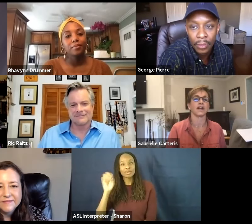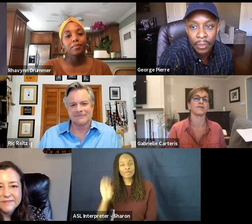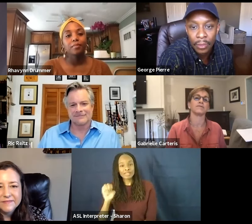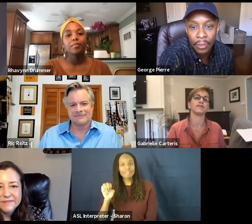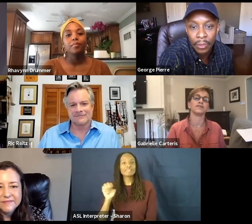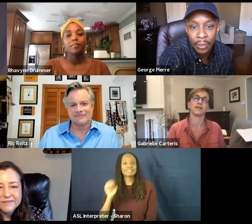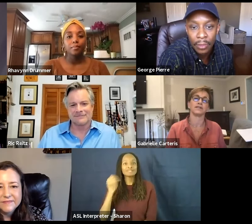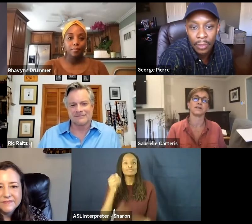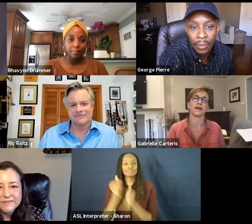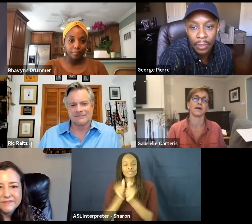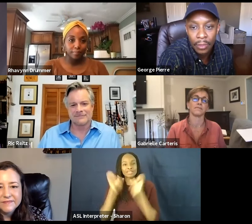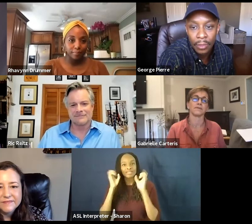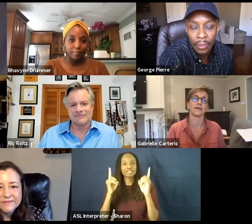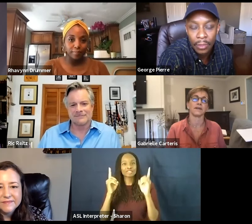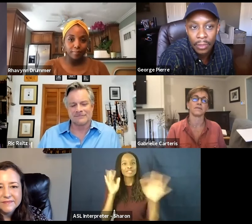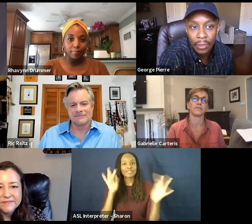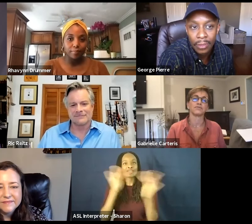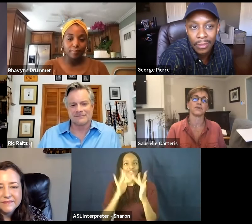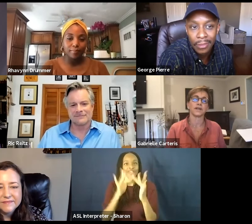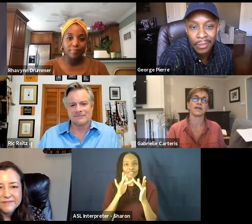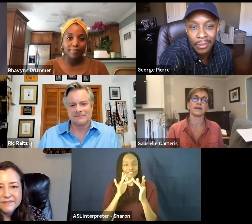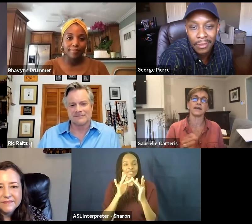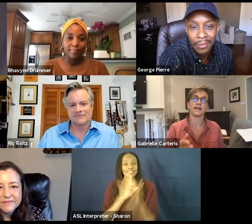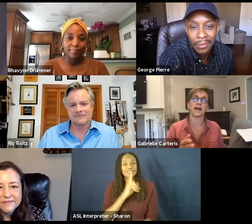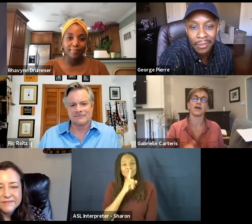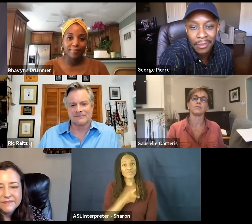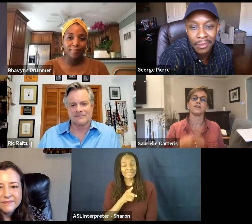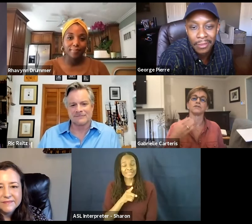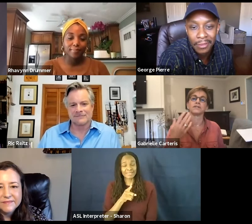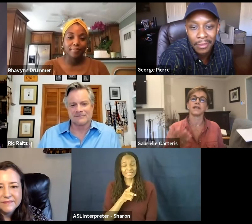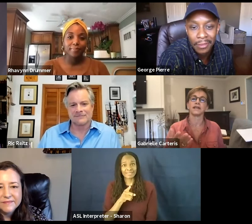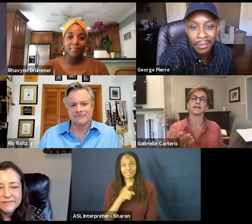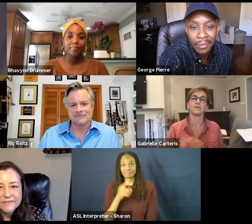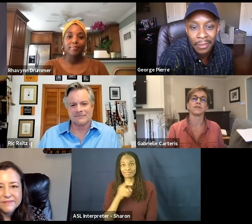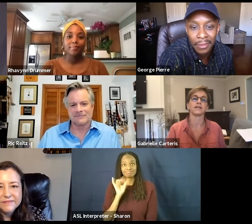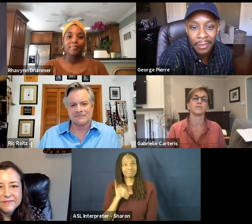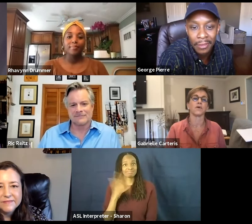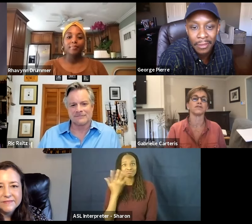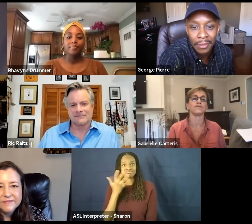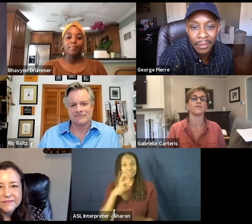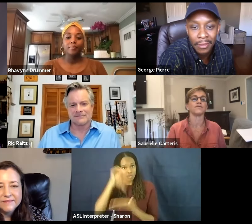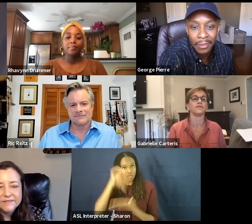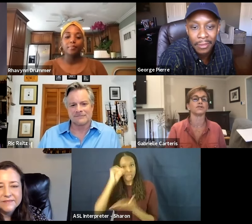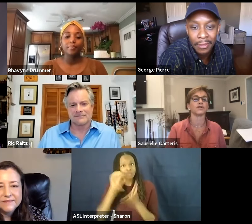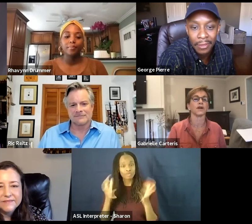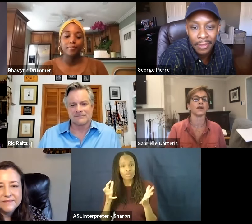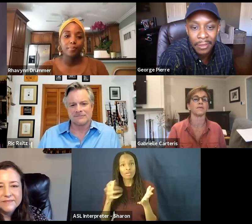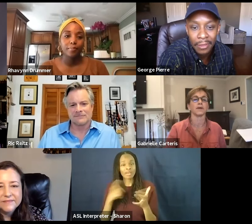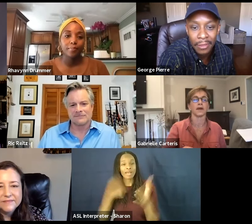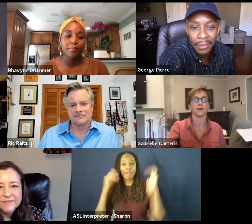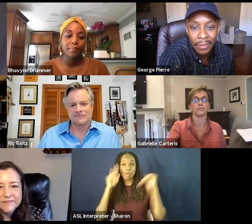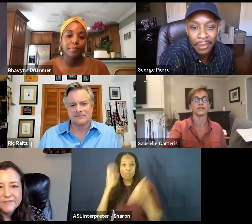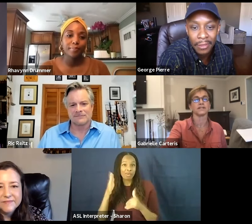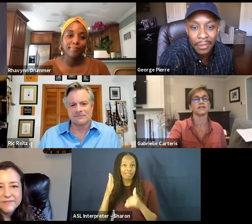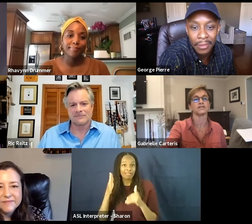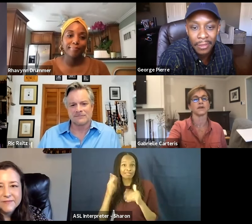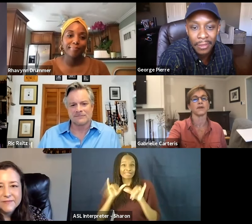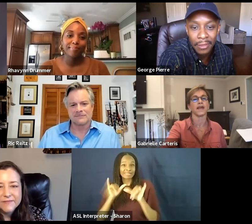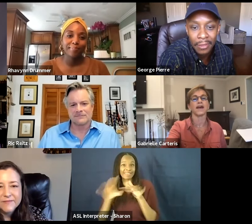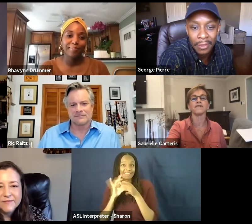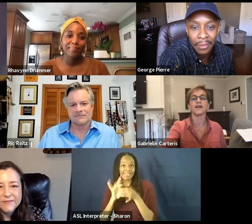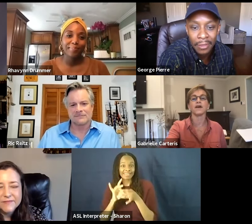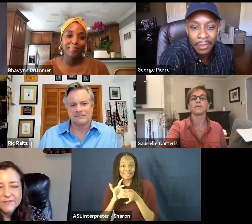Education Outreach. It's was really enlightening. I hope that you'll stay connected with us and watch future